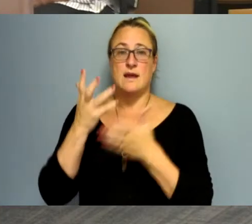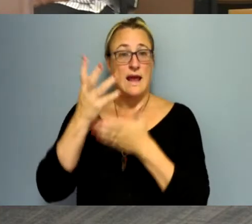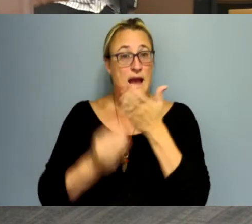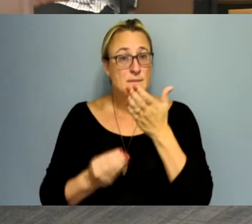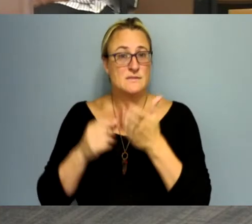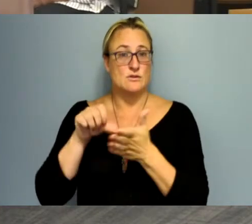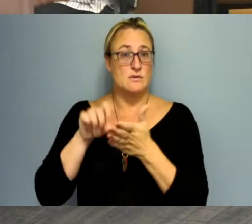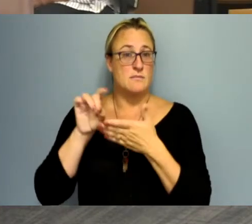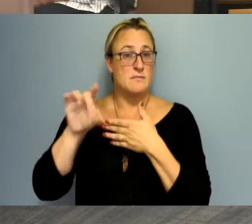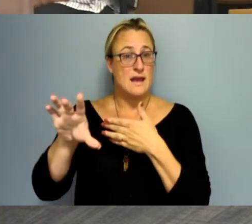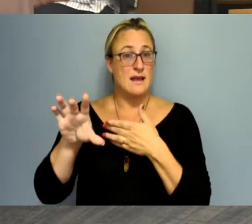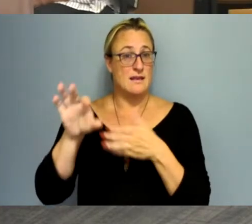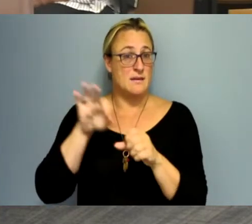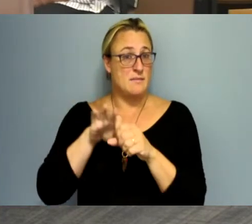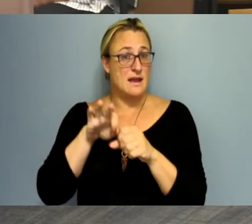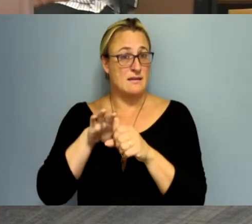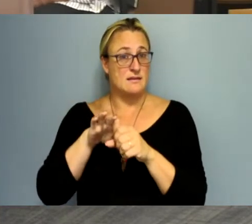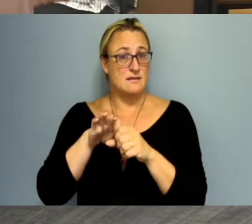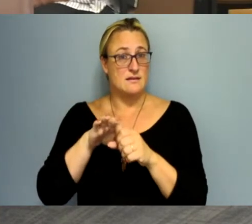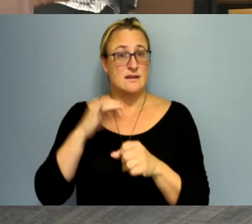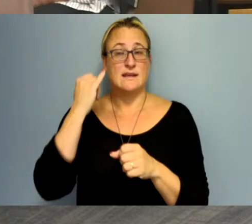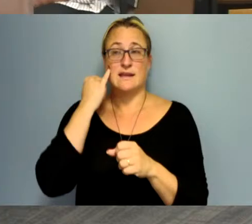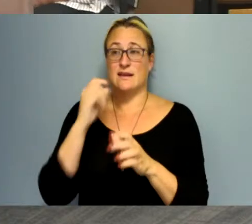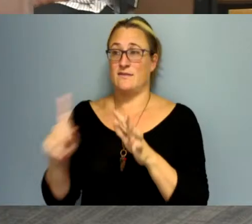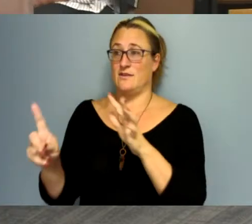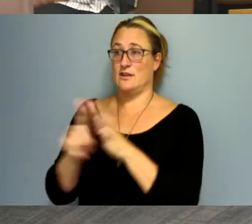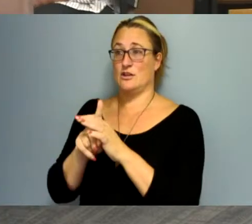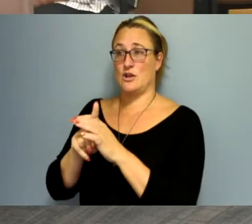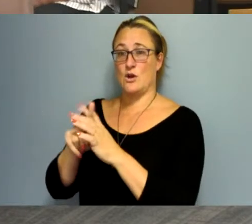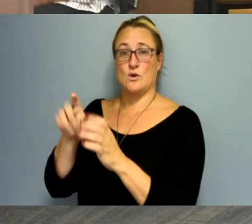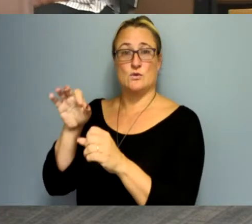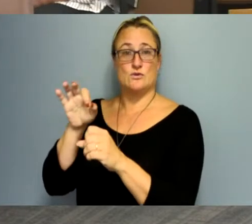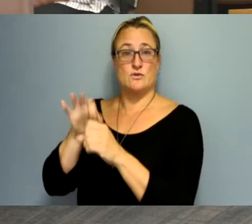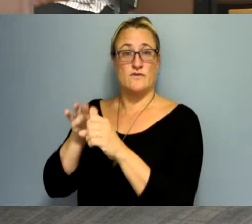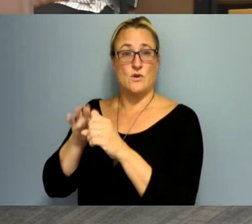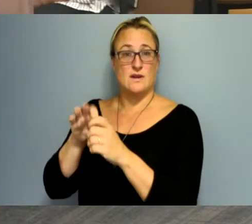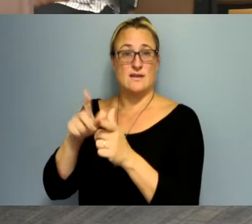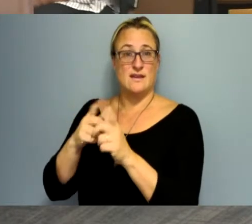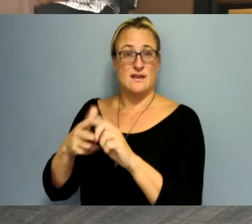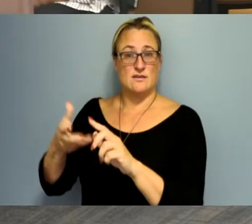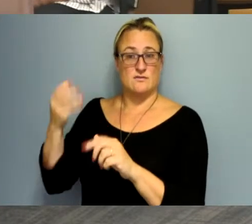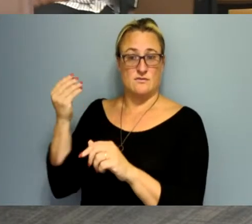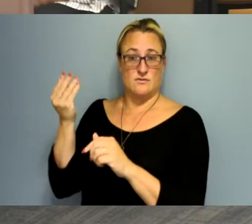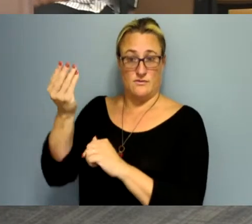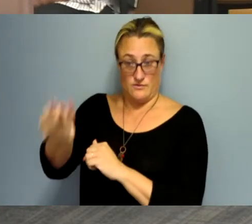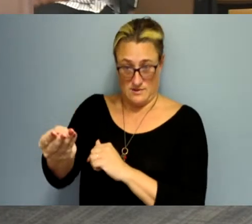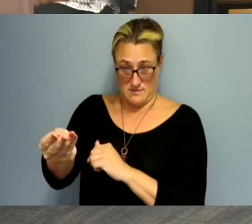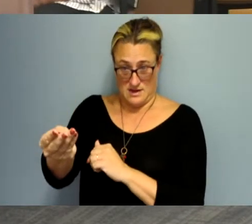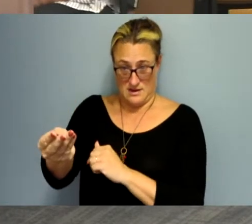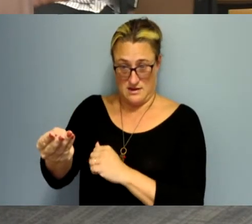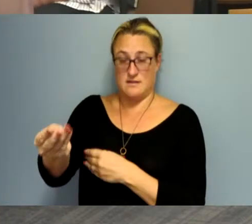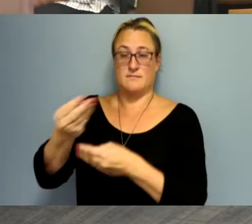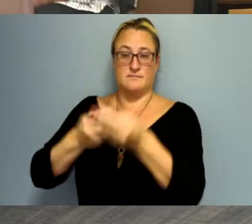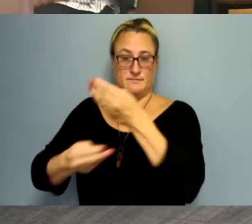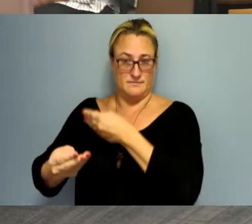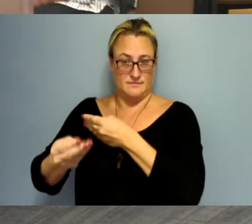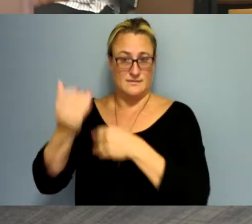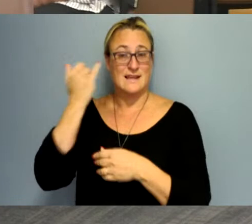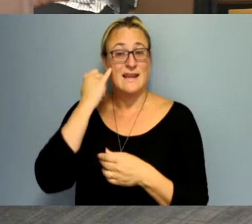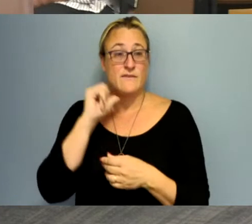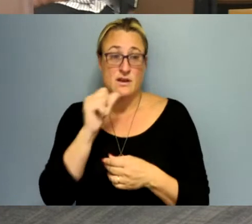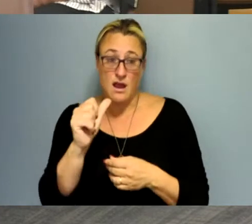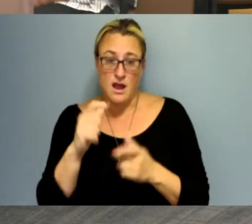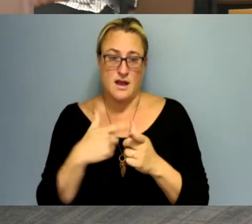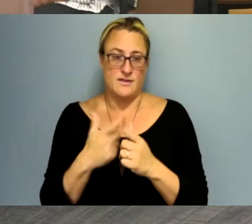ballot. If they go to their polling place, they need to remit that ballot in order to vote in person, otherwise they have to vote provisionally.